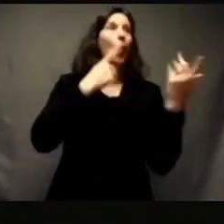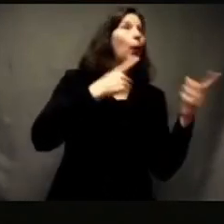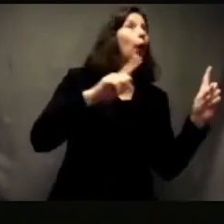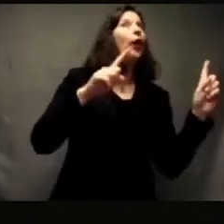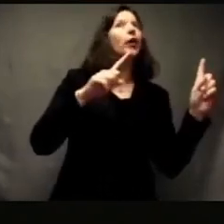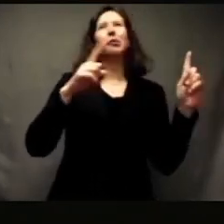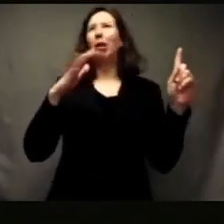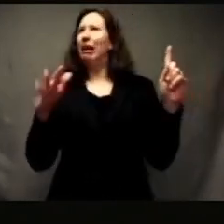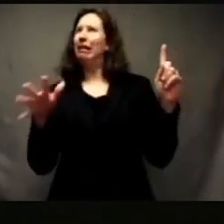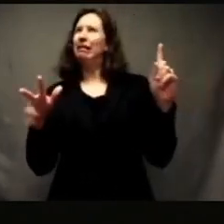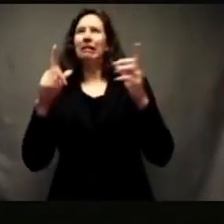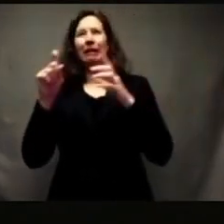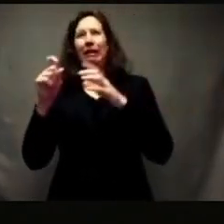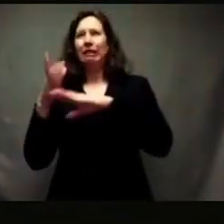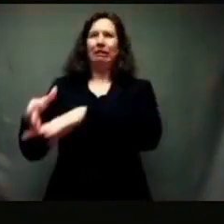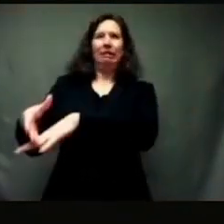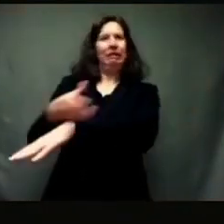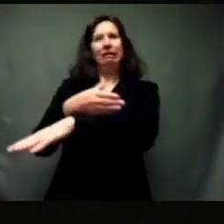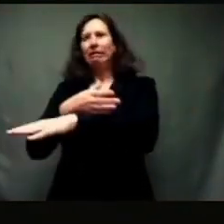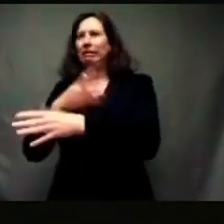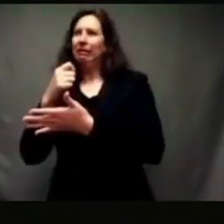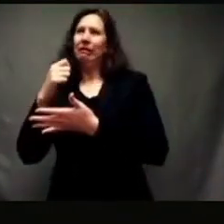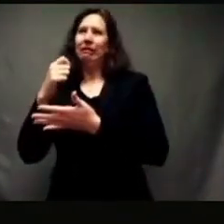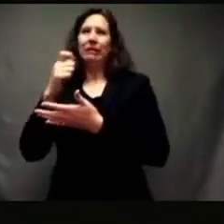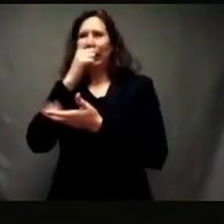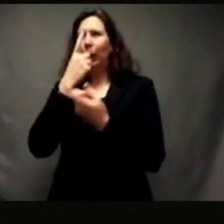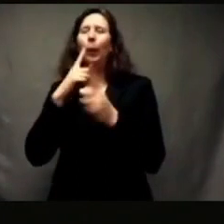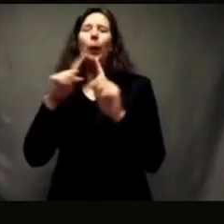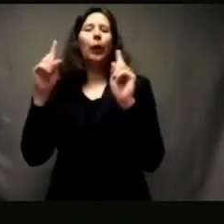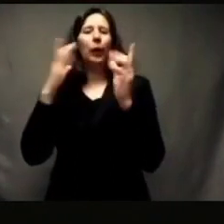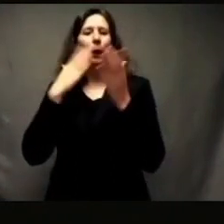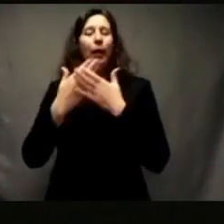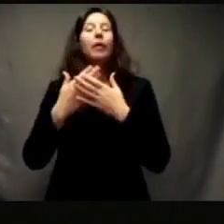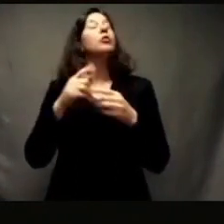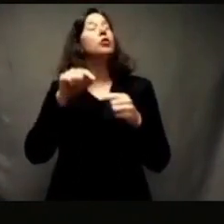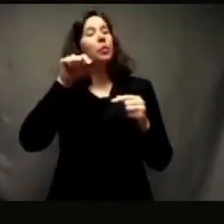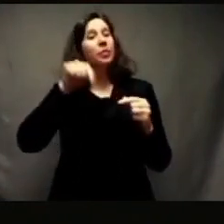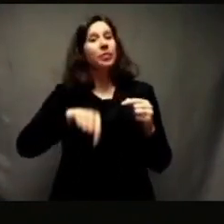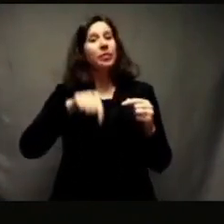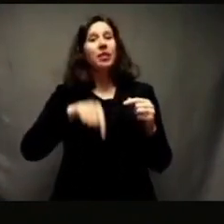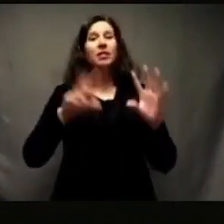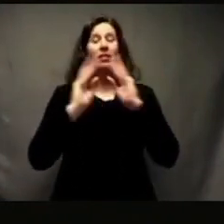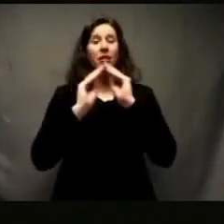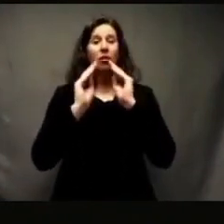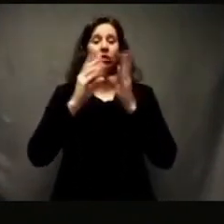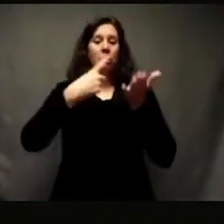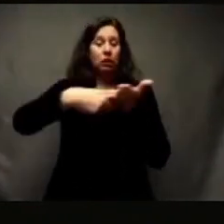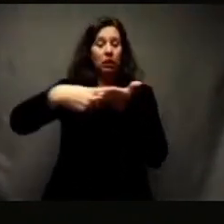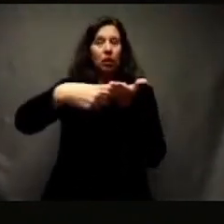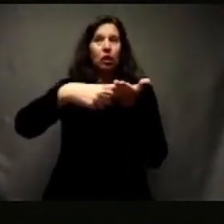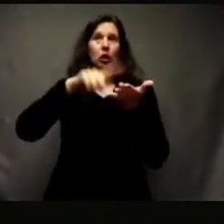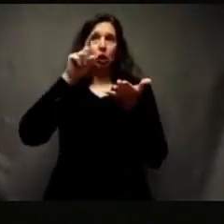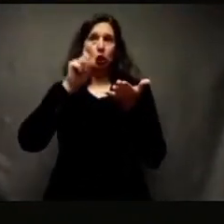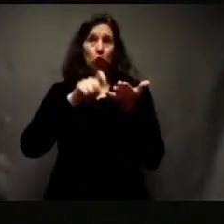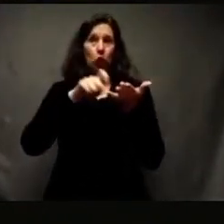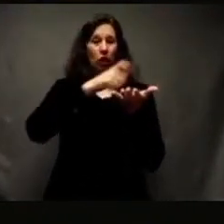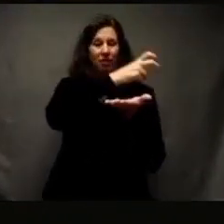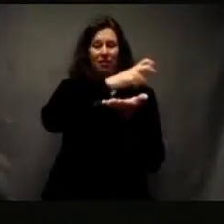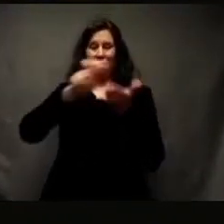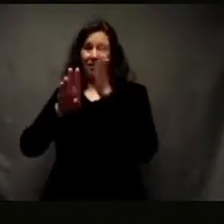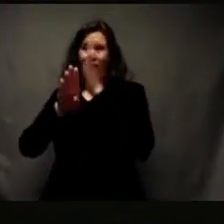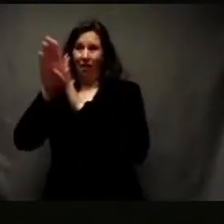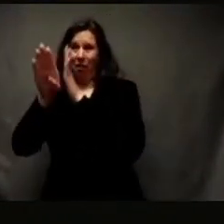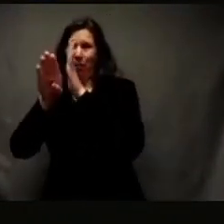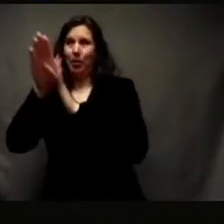this is just the beginning, essentially. This session is our way to kind of discuss what we should grow into, and